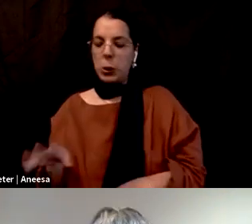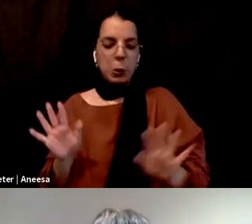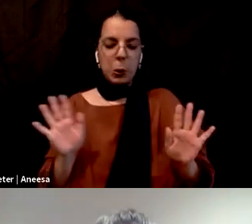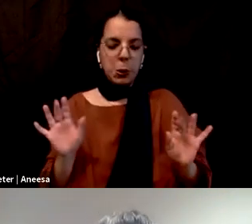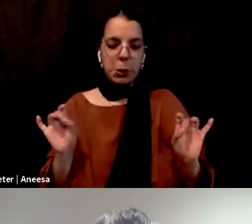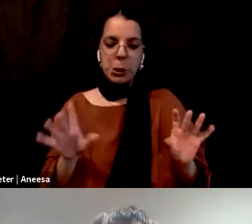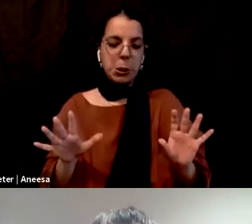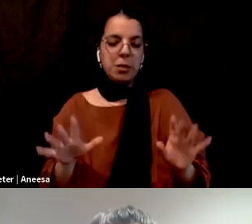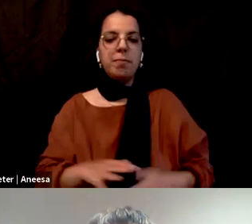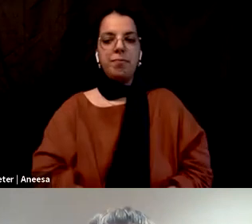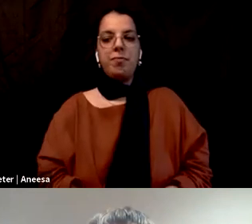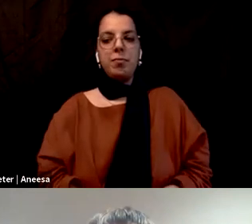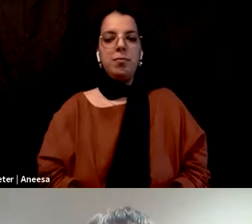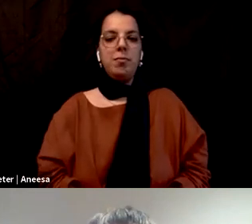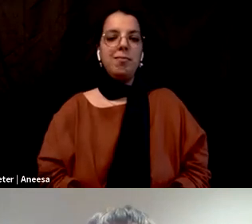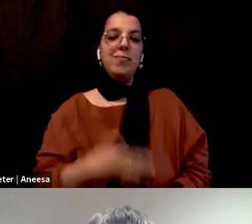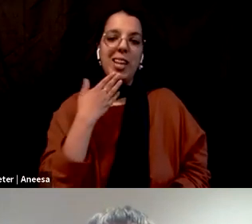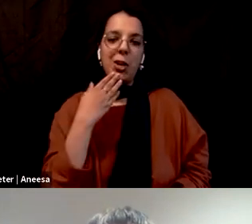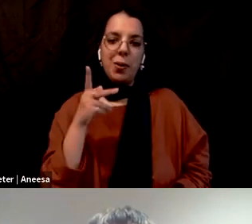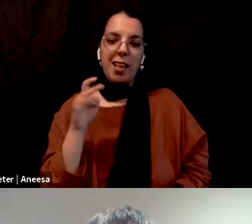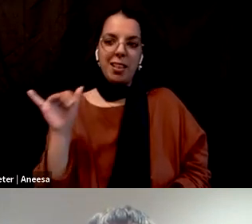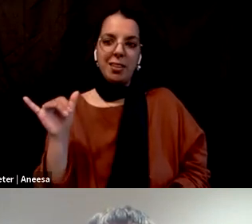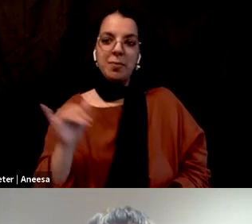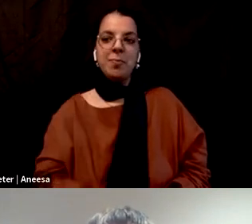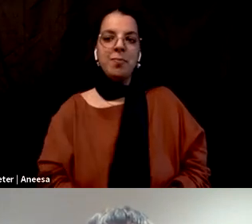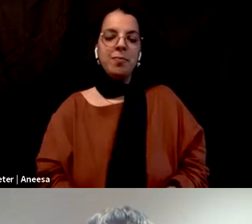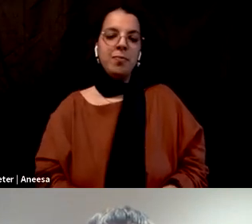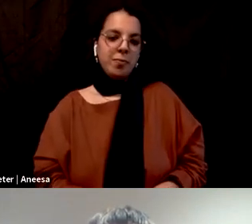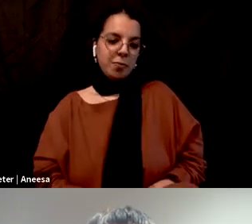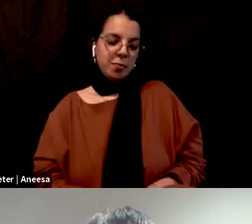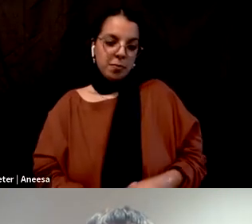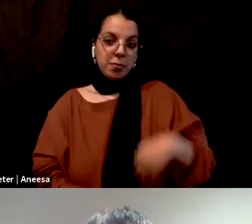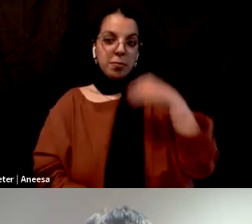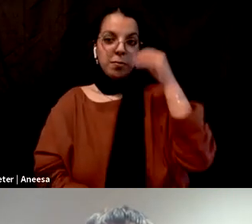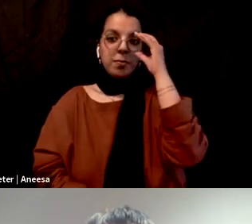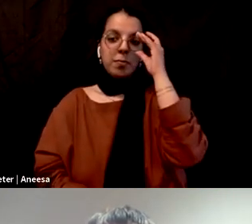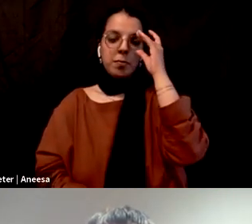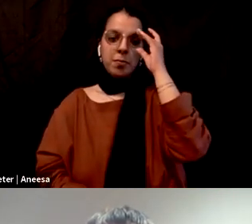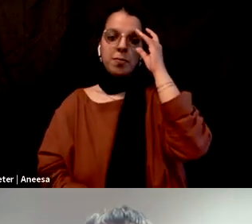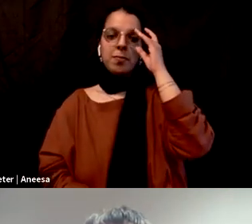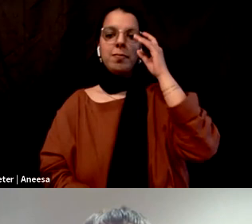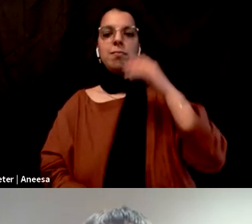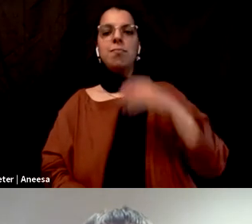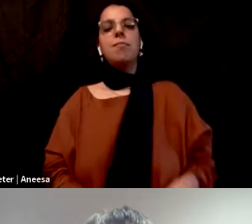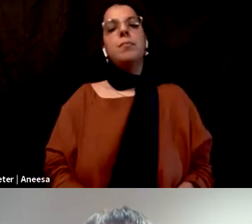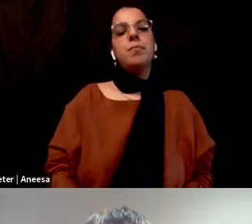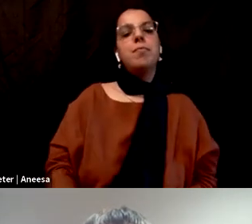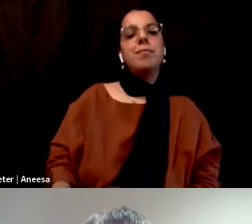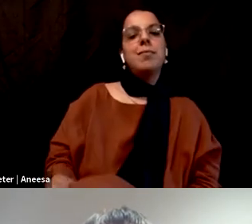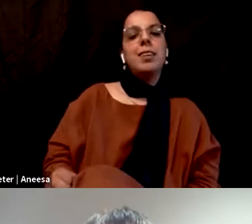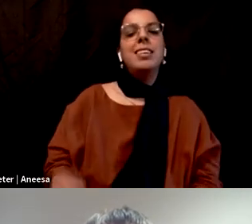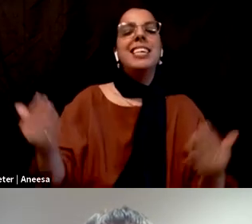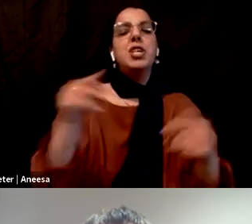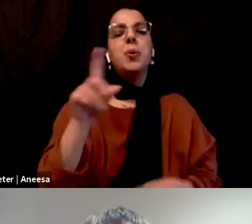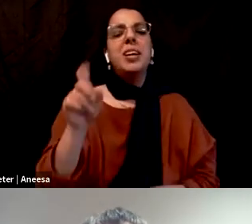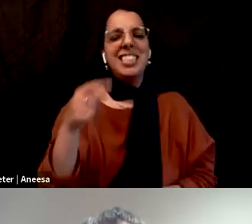that. Watch, Kelly. I think you already answered this one, Kelly. It was for you.